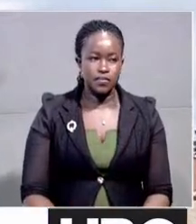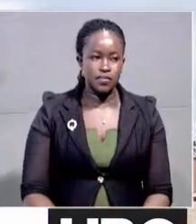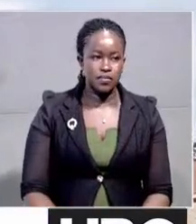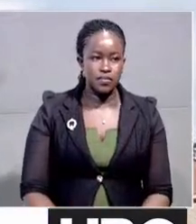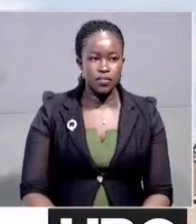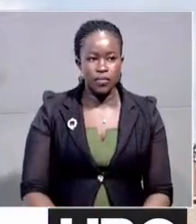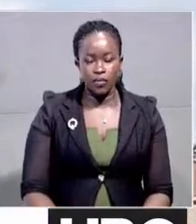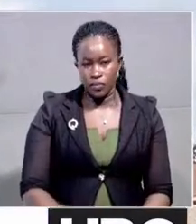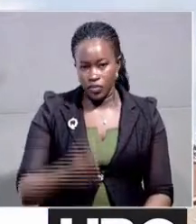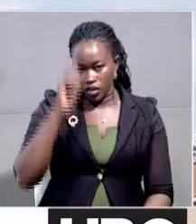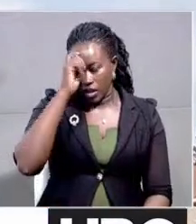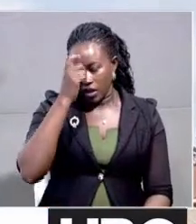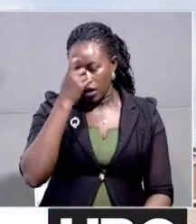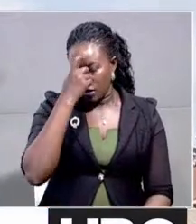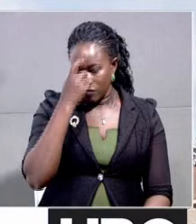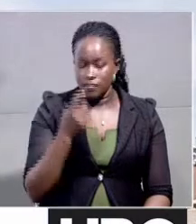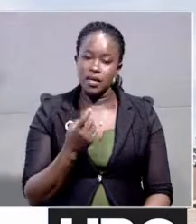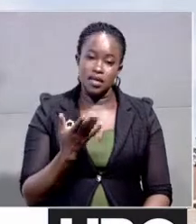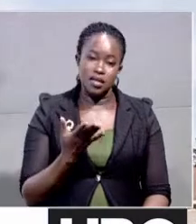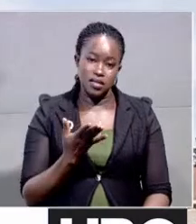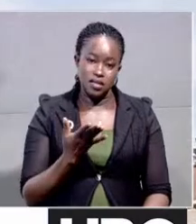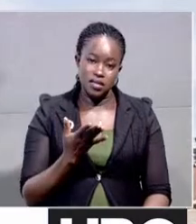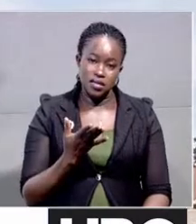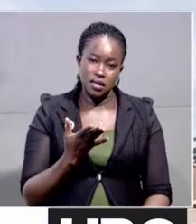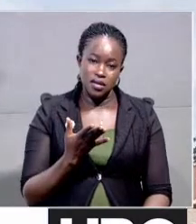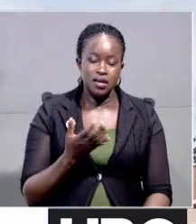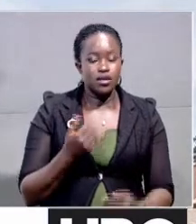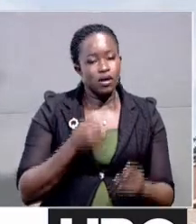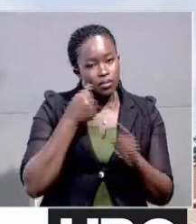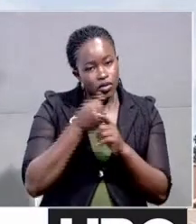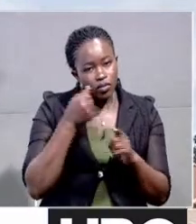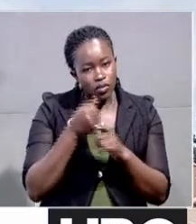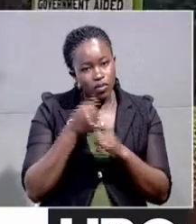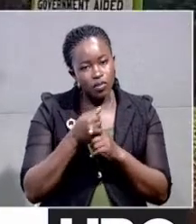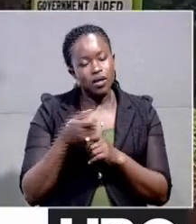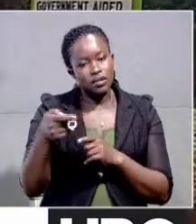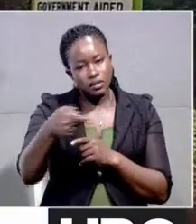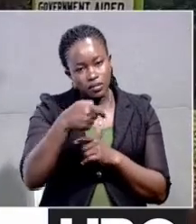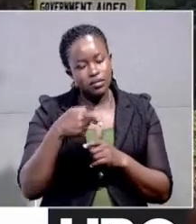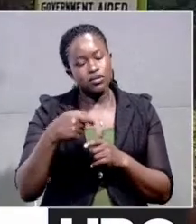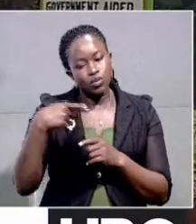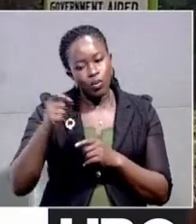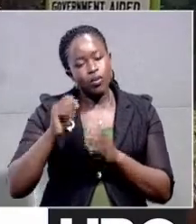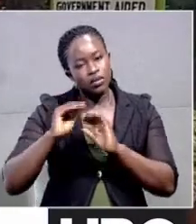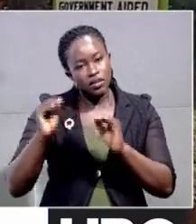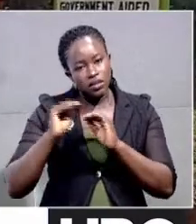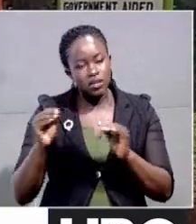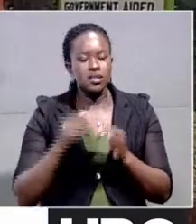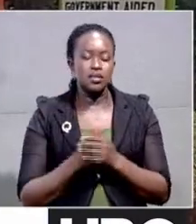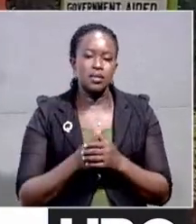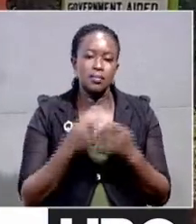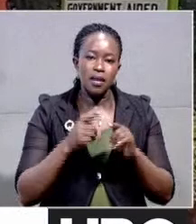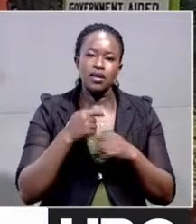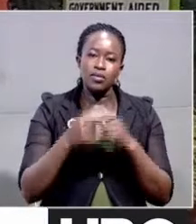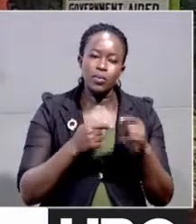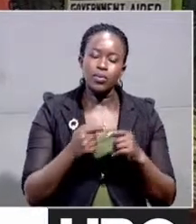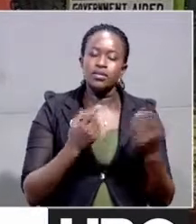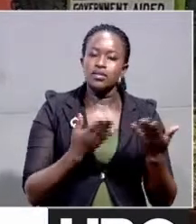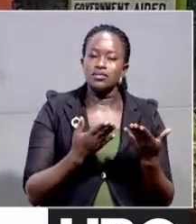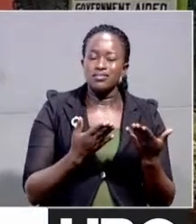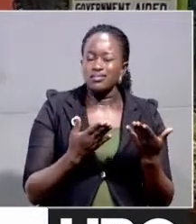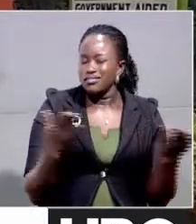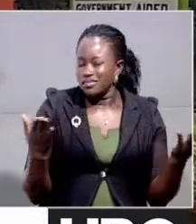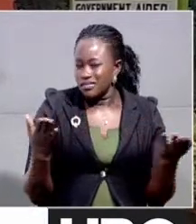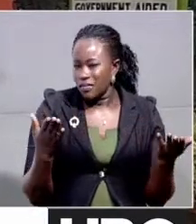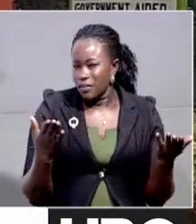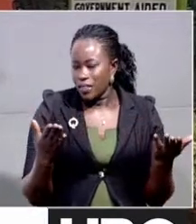Despite government threats to scrap arts teaching teachers on industrial strikes from the government payroll, should